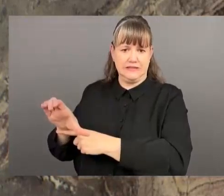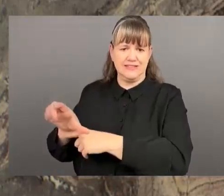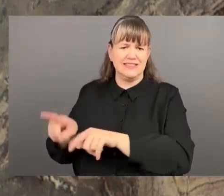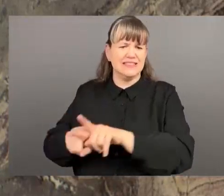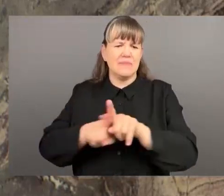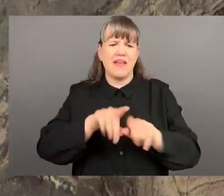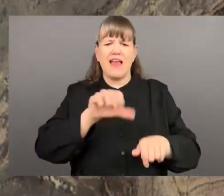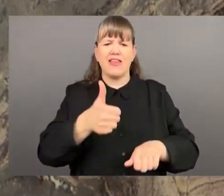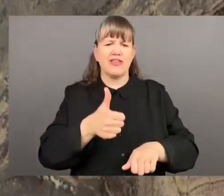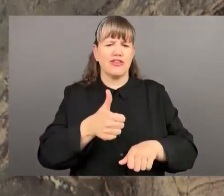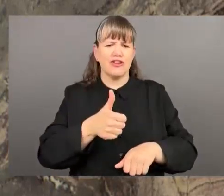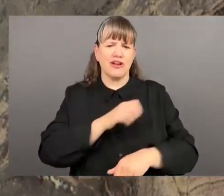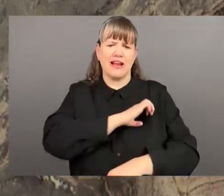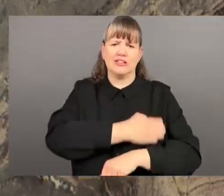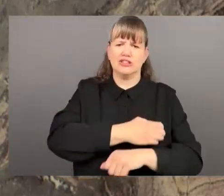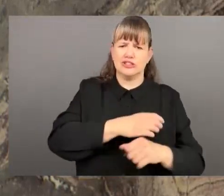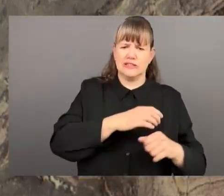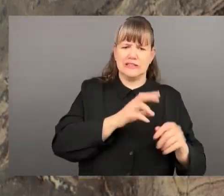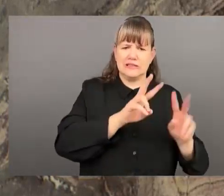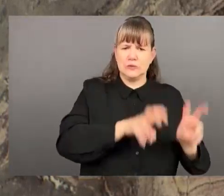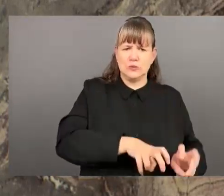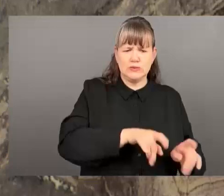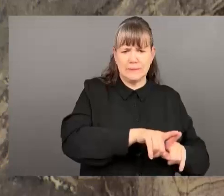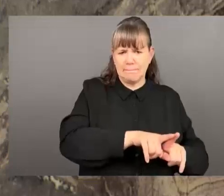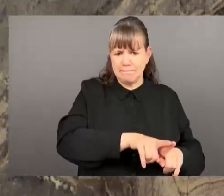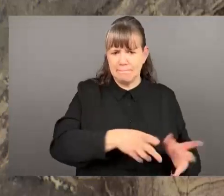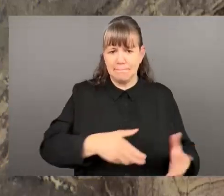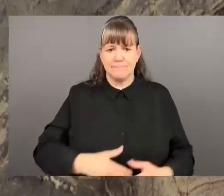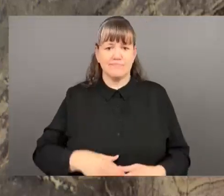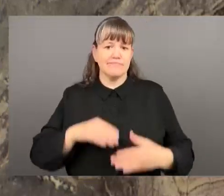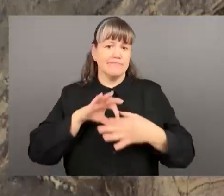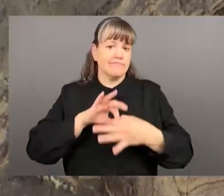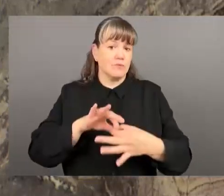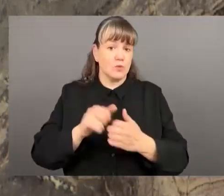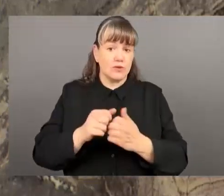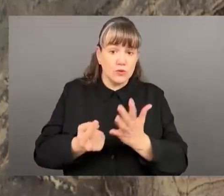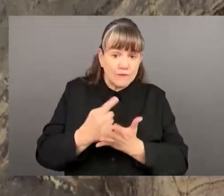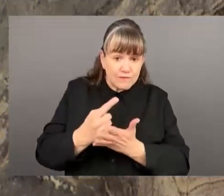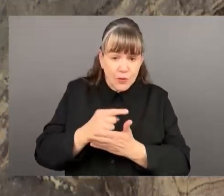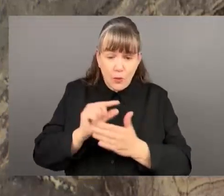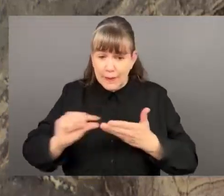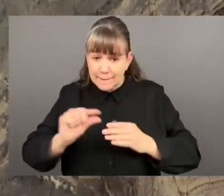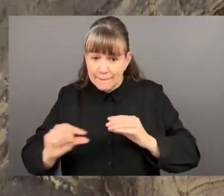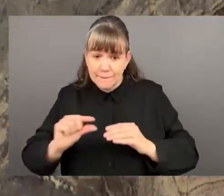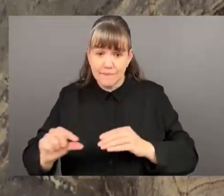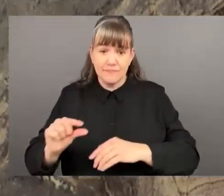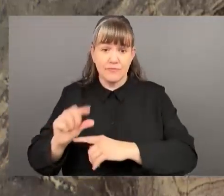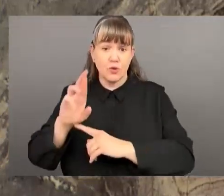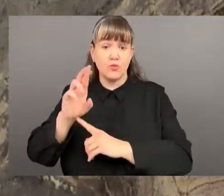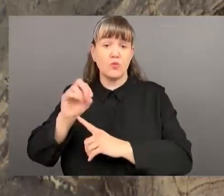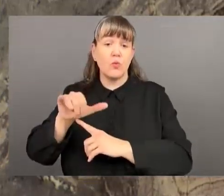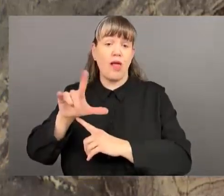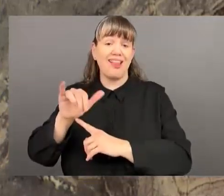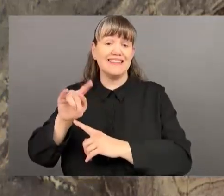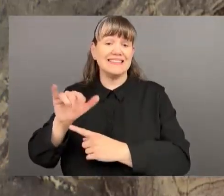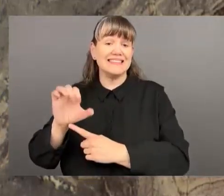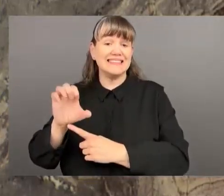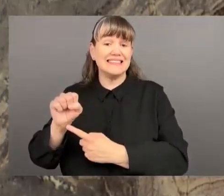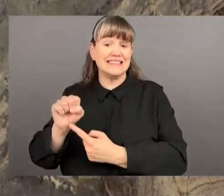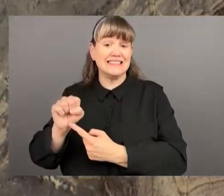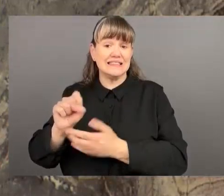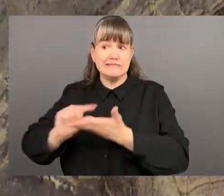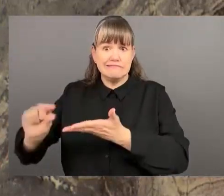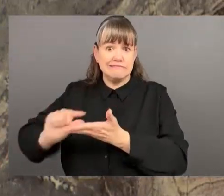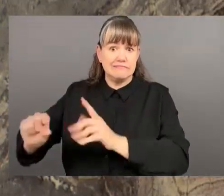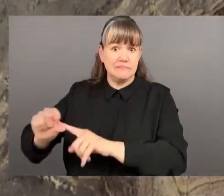been on reviews of royalties and other questions, we are here to ensure that the people of BC get maximum